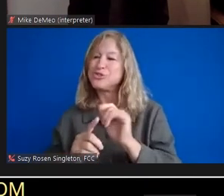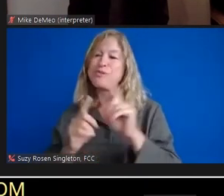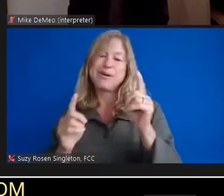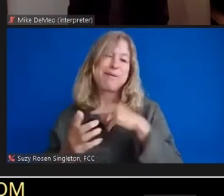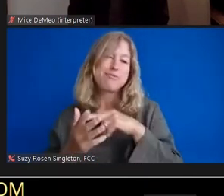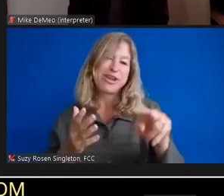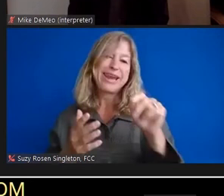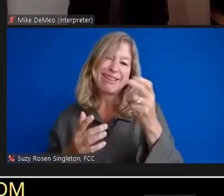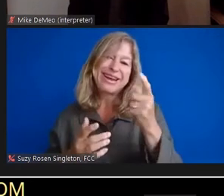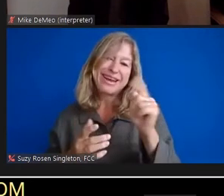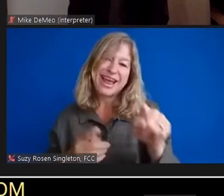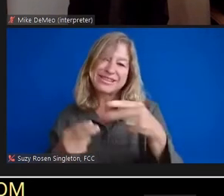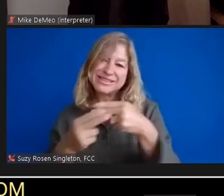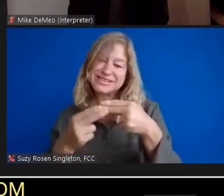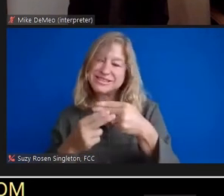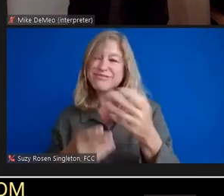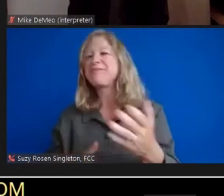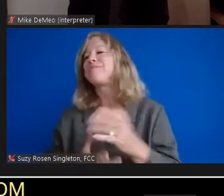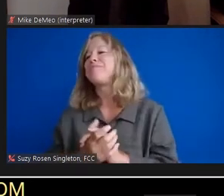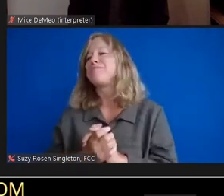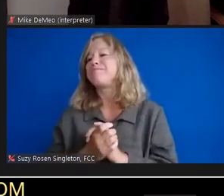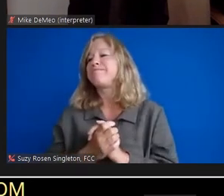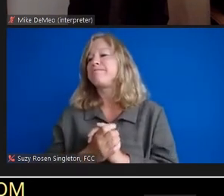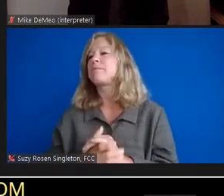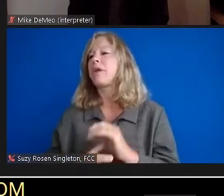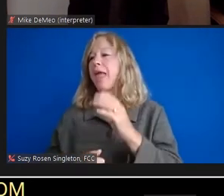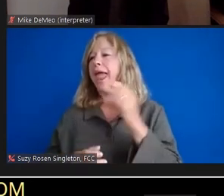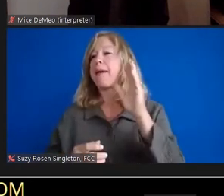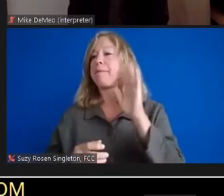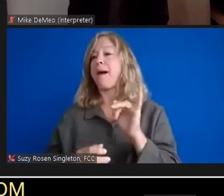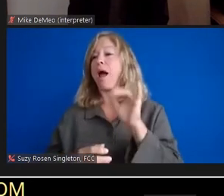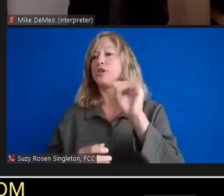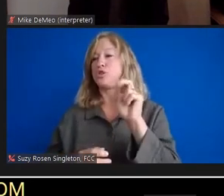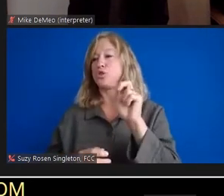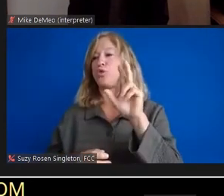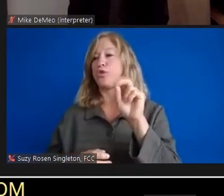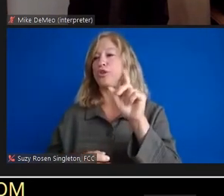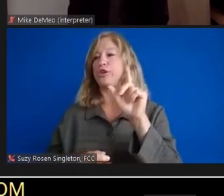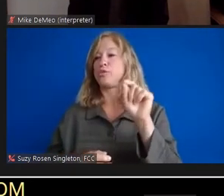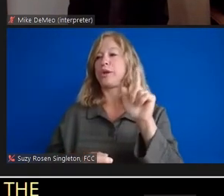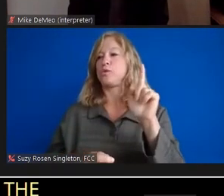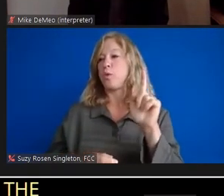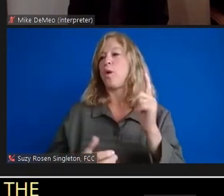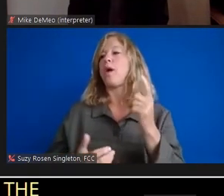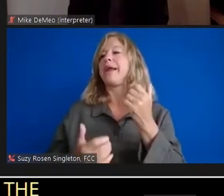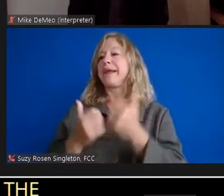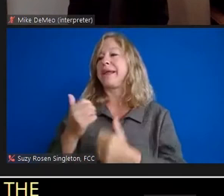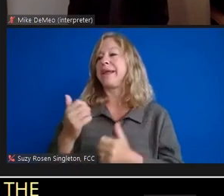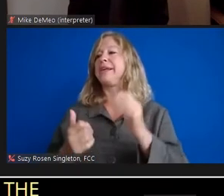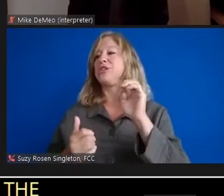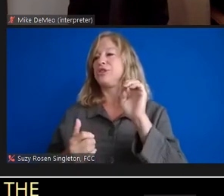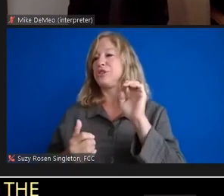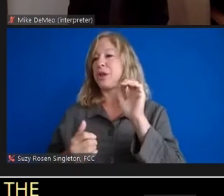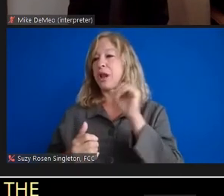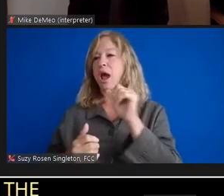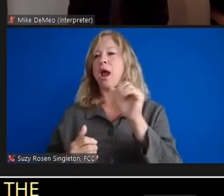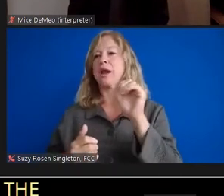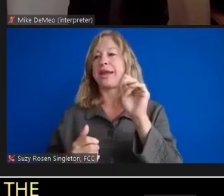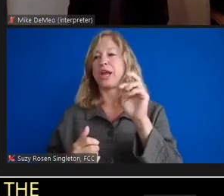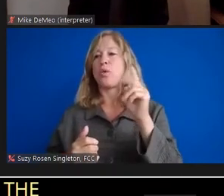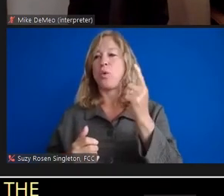2019, I'm sorry, that's already passed too, but I'm just reading out the text on the slide here. By June